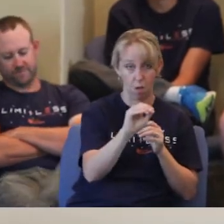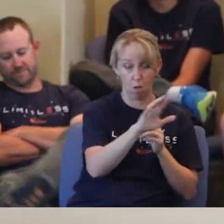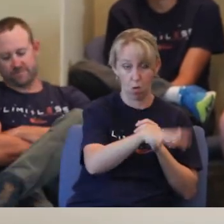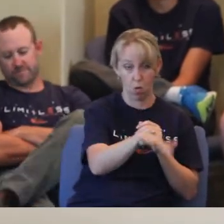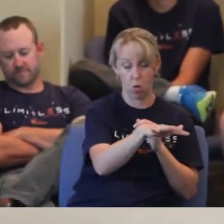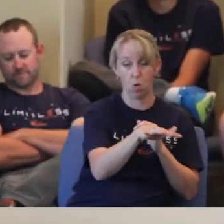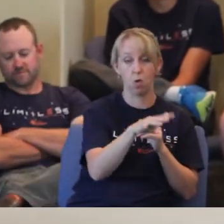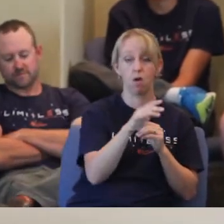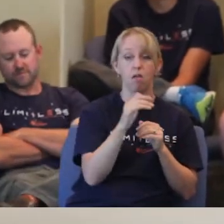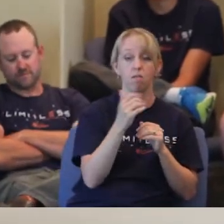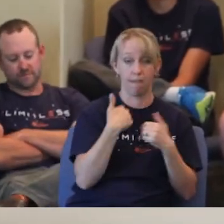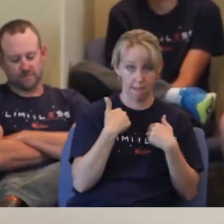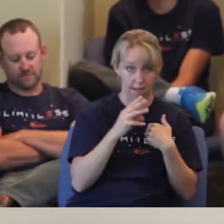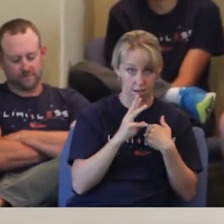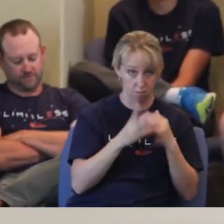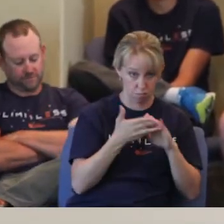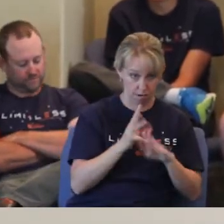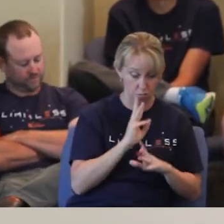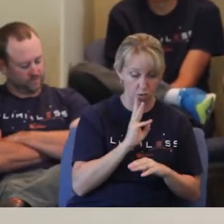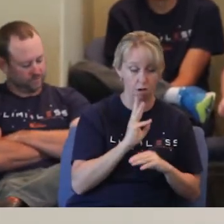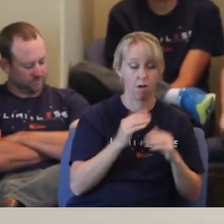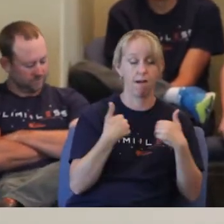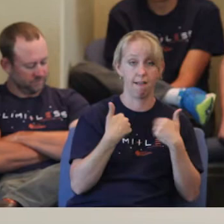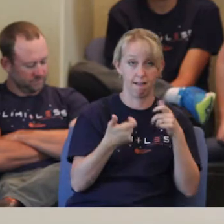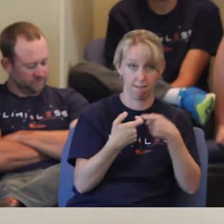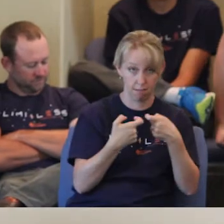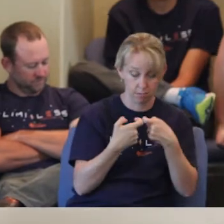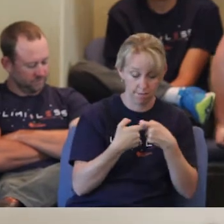had electricity, and